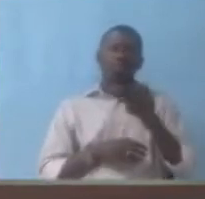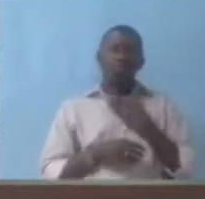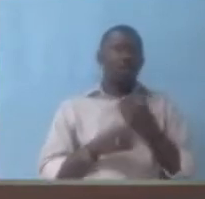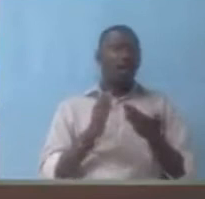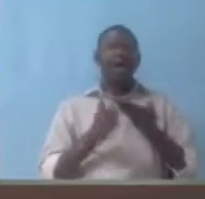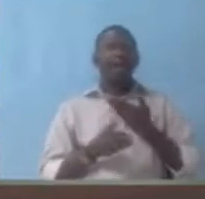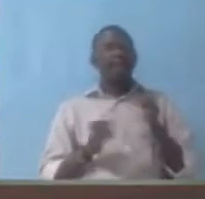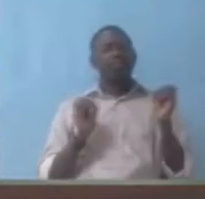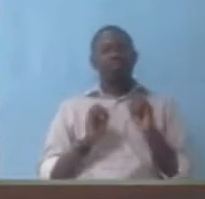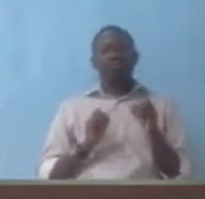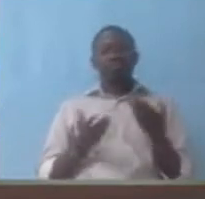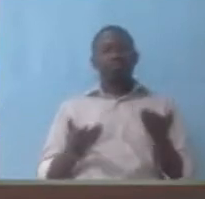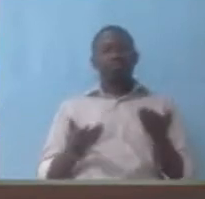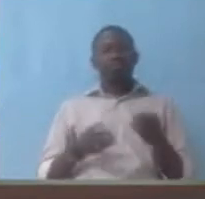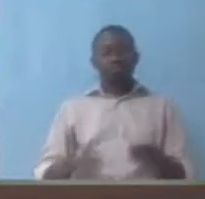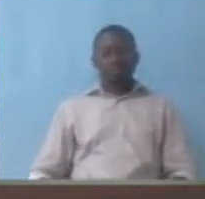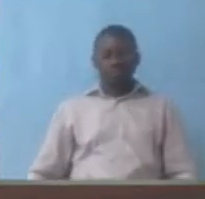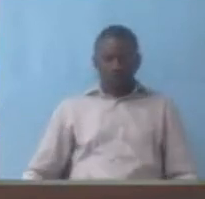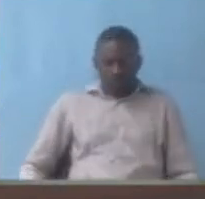have. As